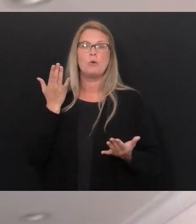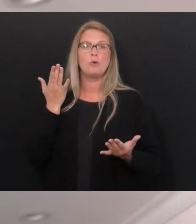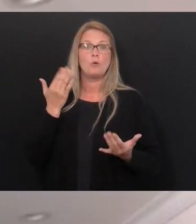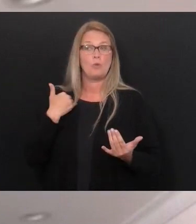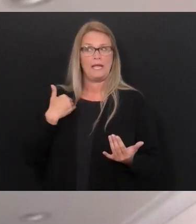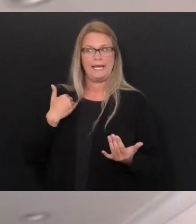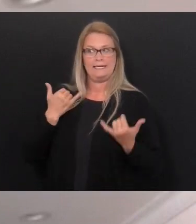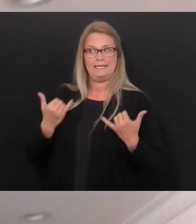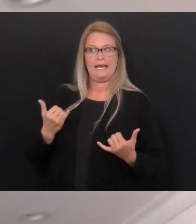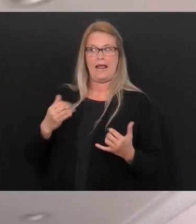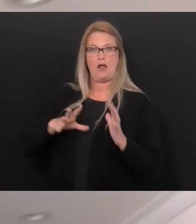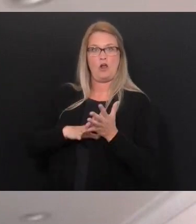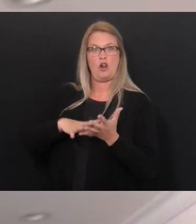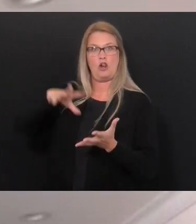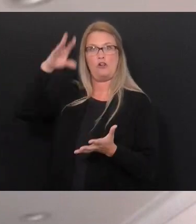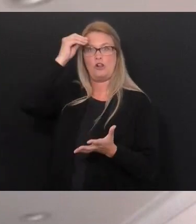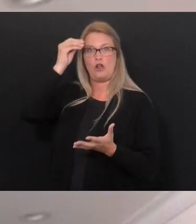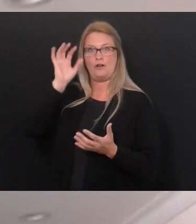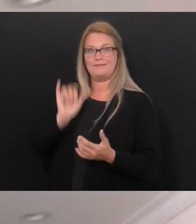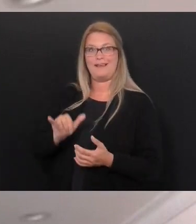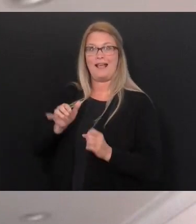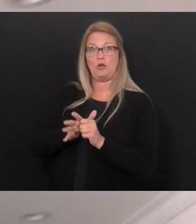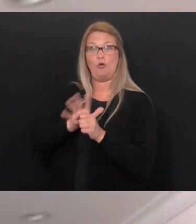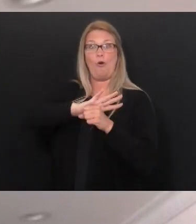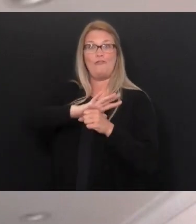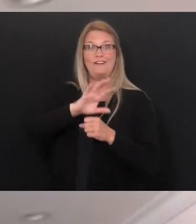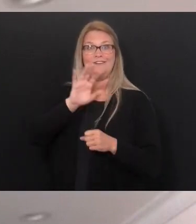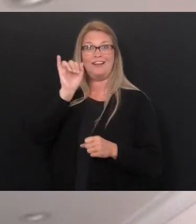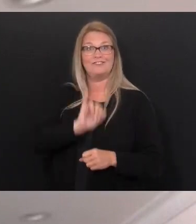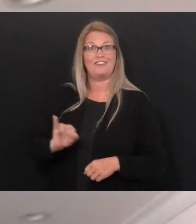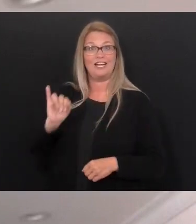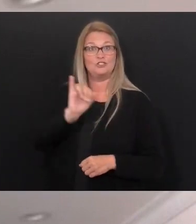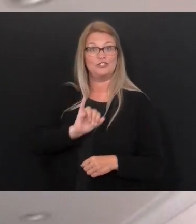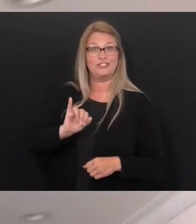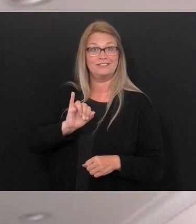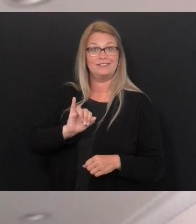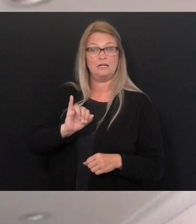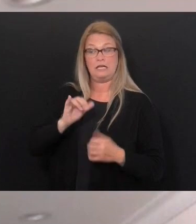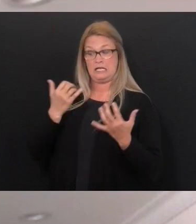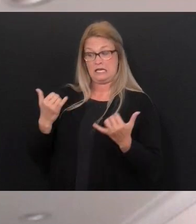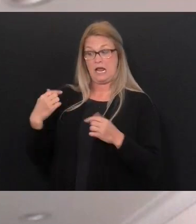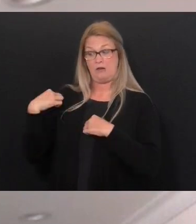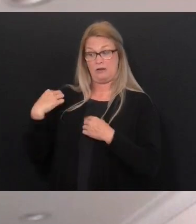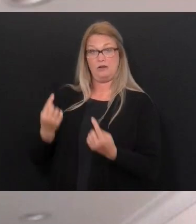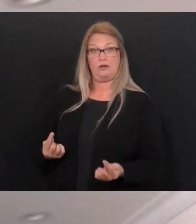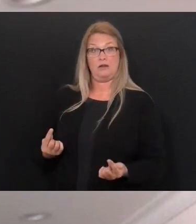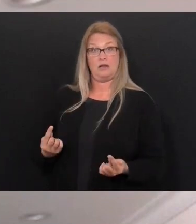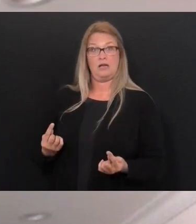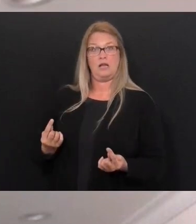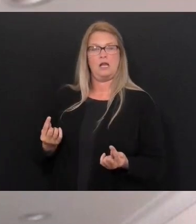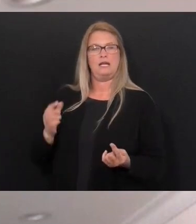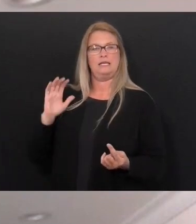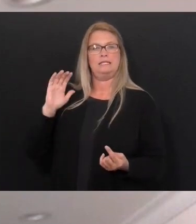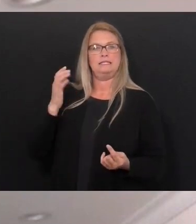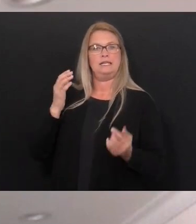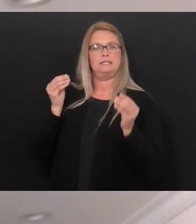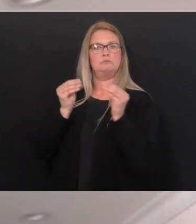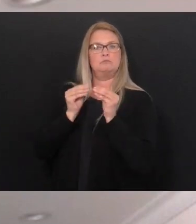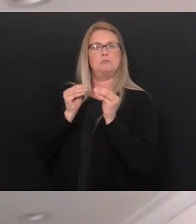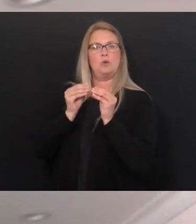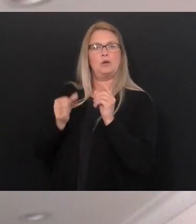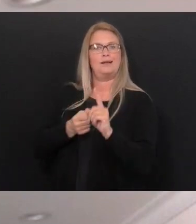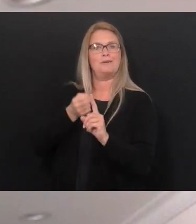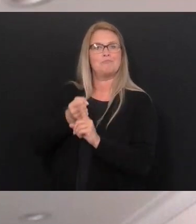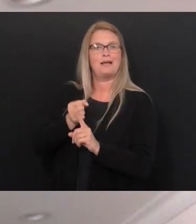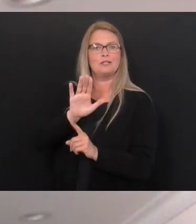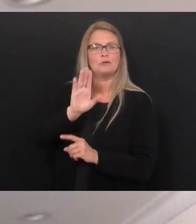about the COVID infection is that, at least at this point, it tends to be more of a blood vessel